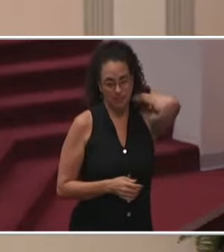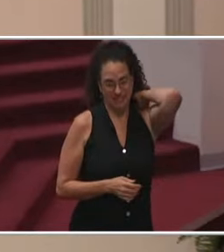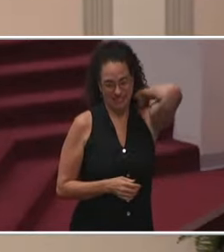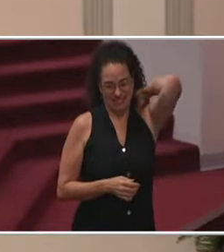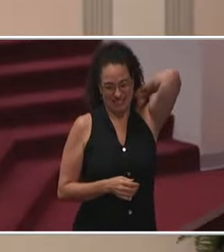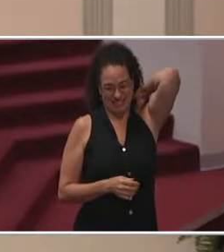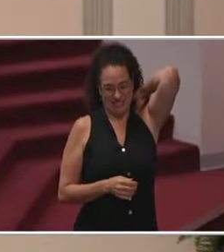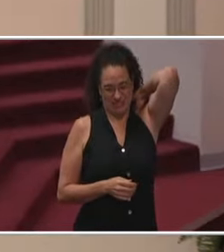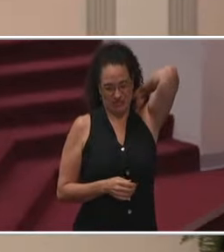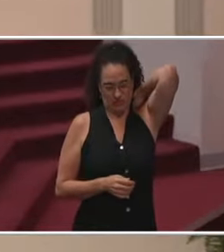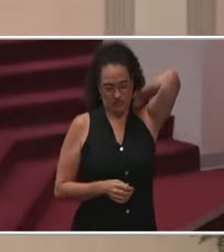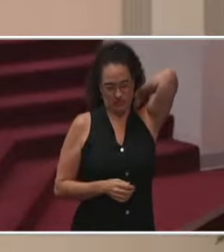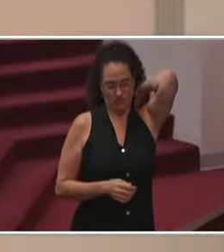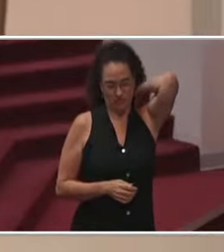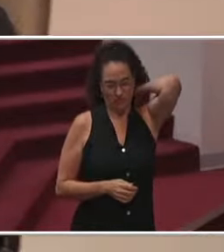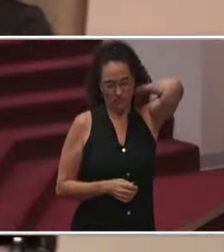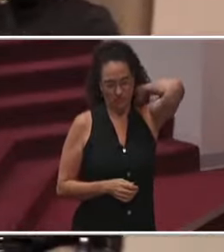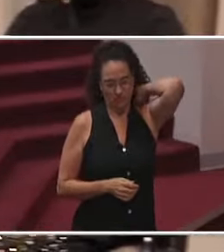And